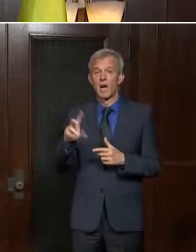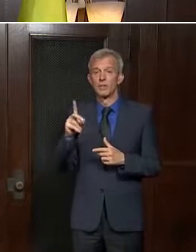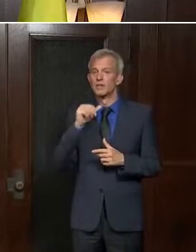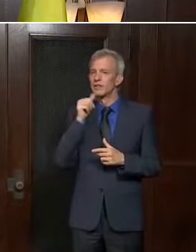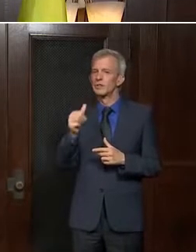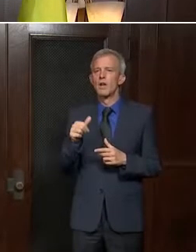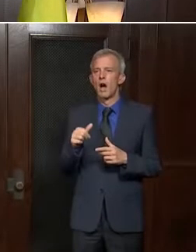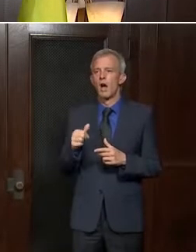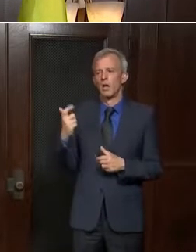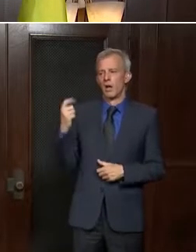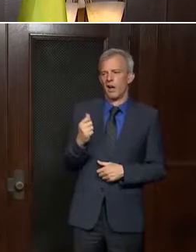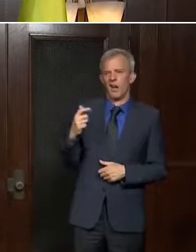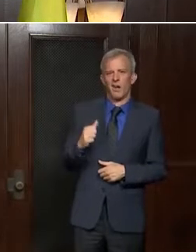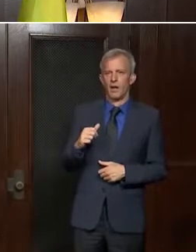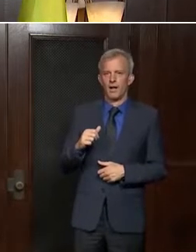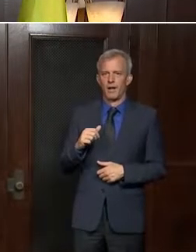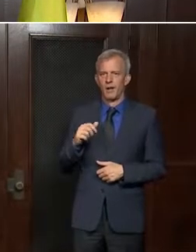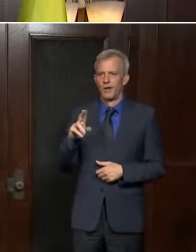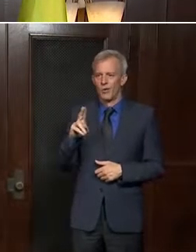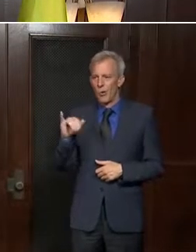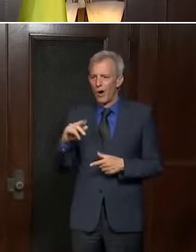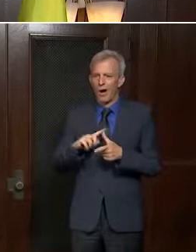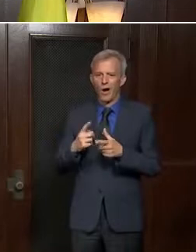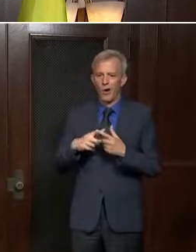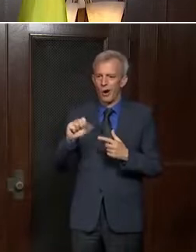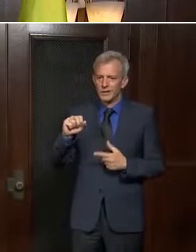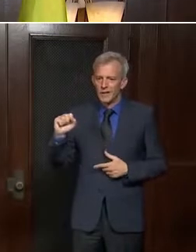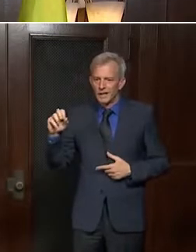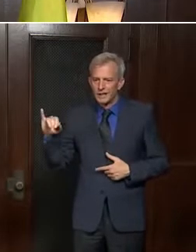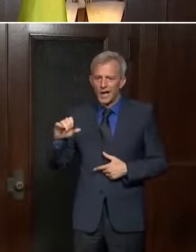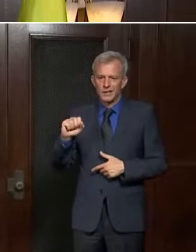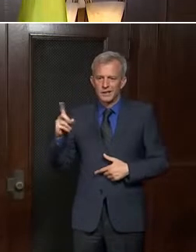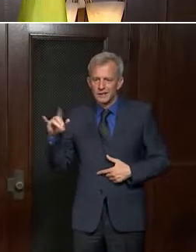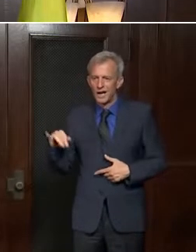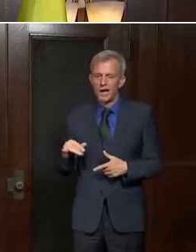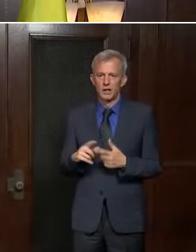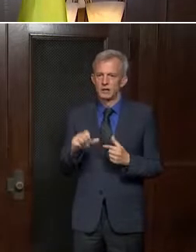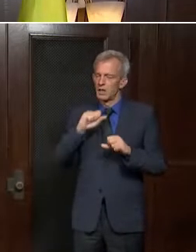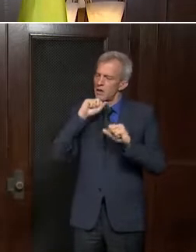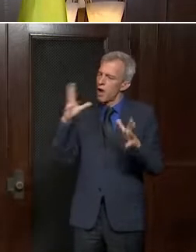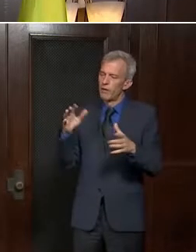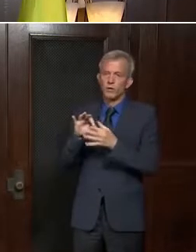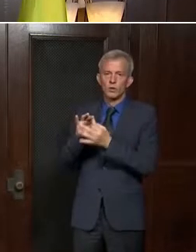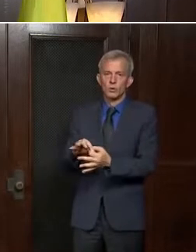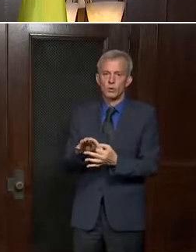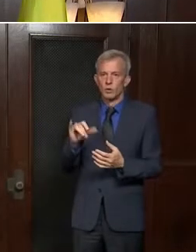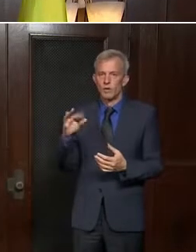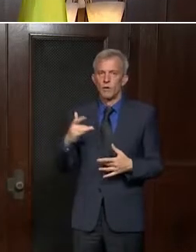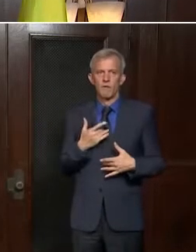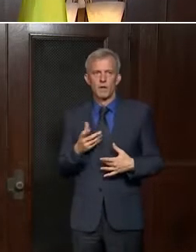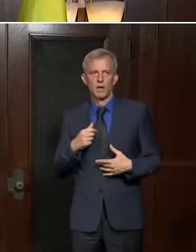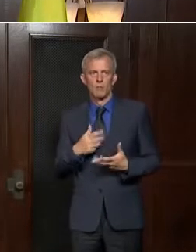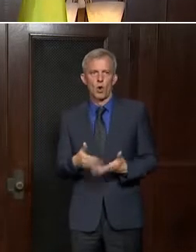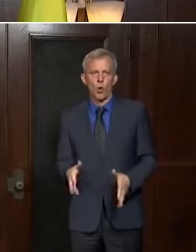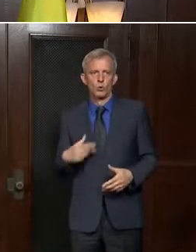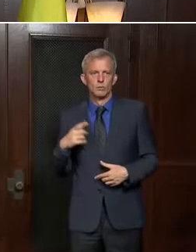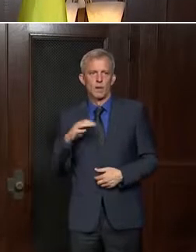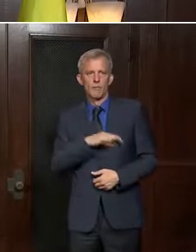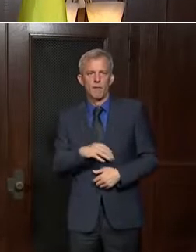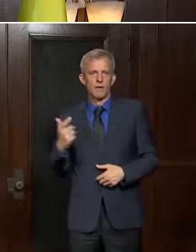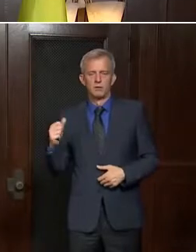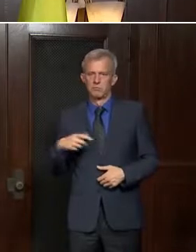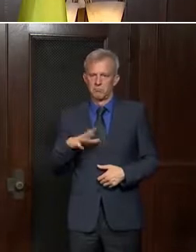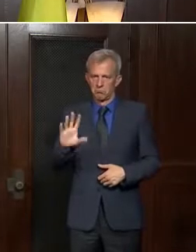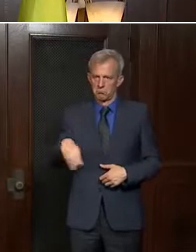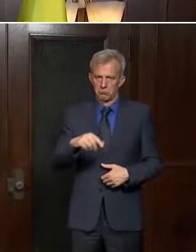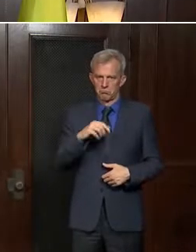benefit, so it's not subject to any public charge rule from the federal government that might scare some away. You are safe,